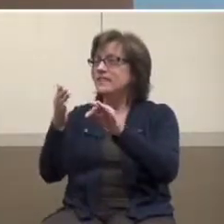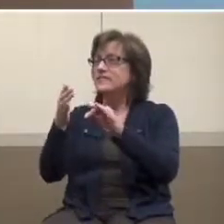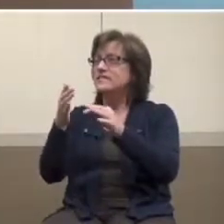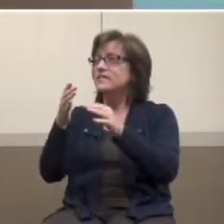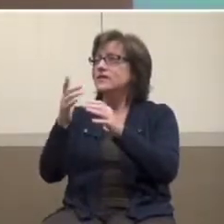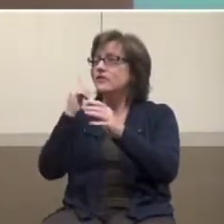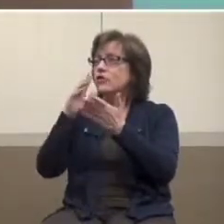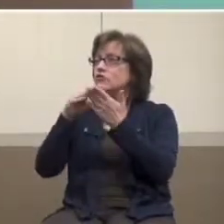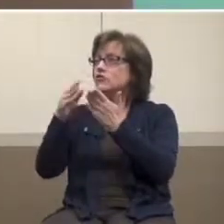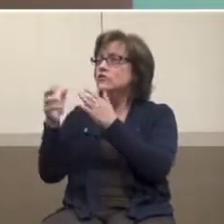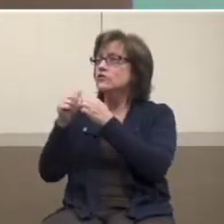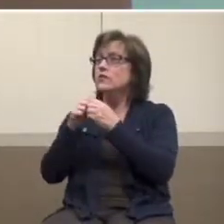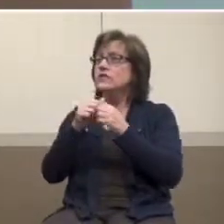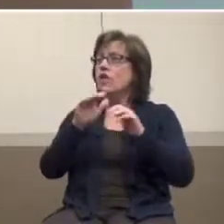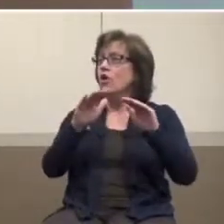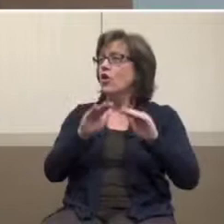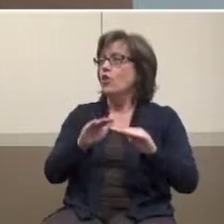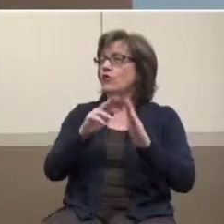level.